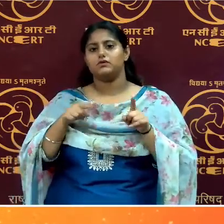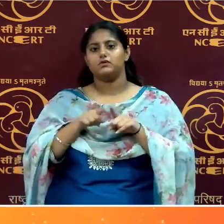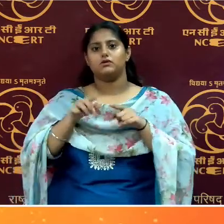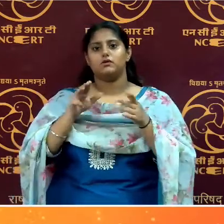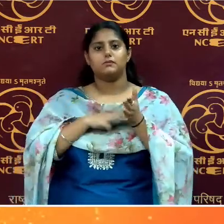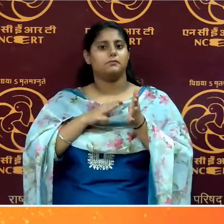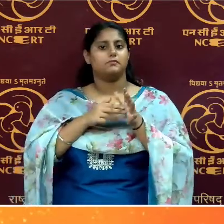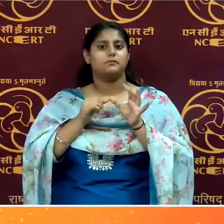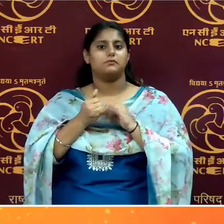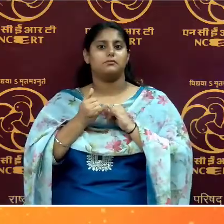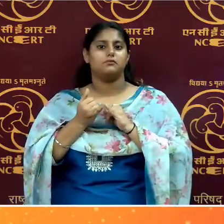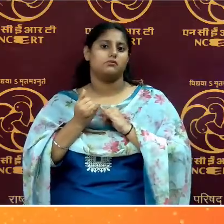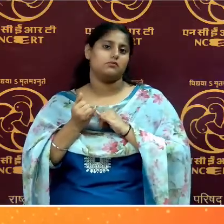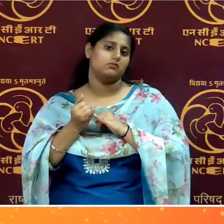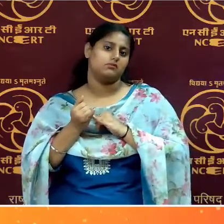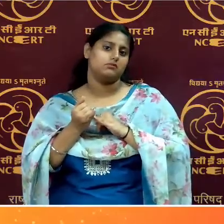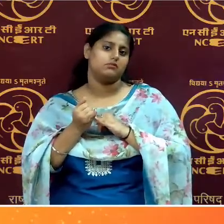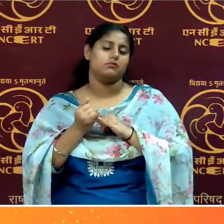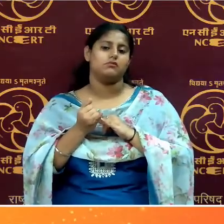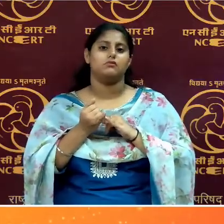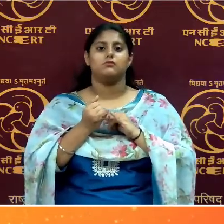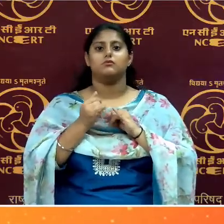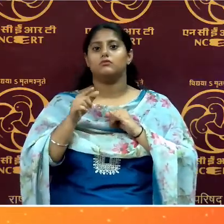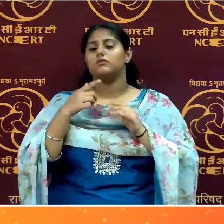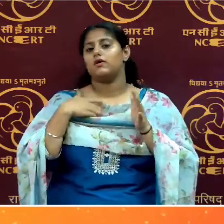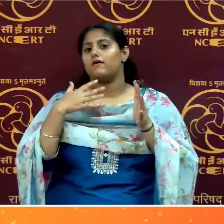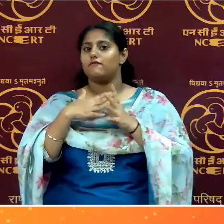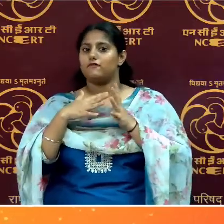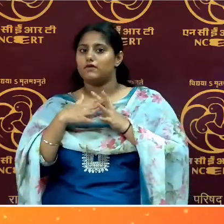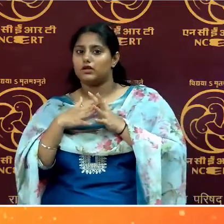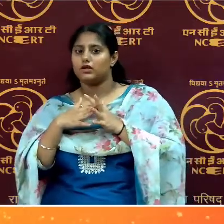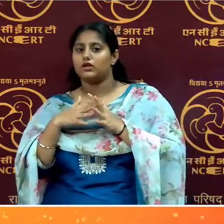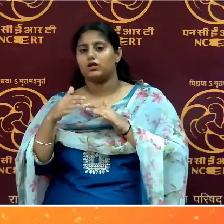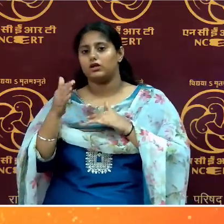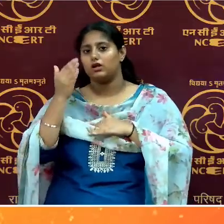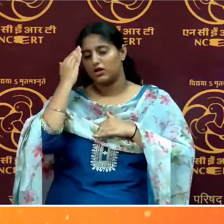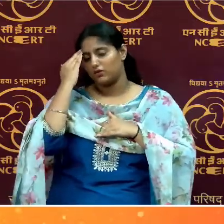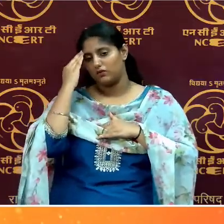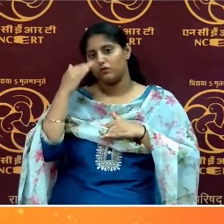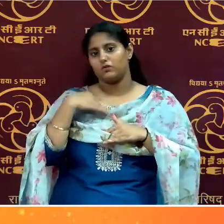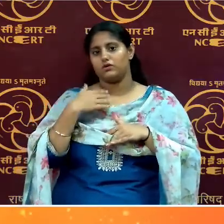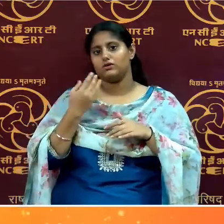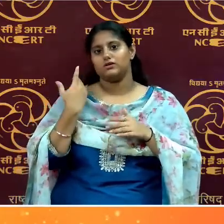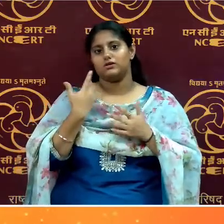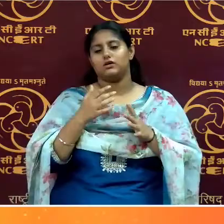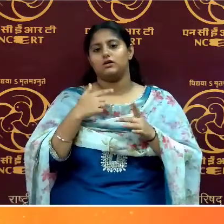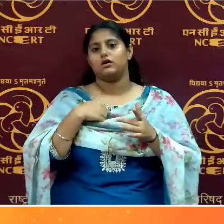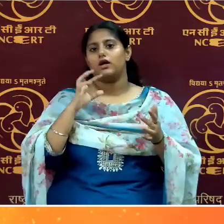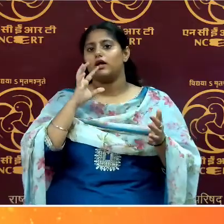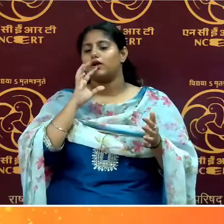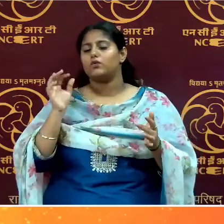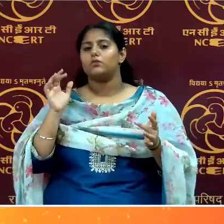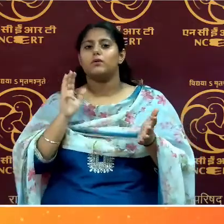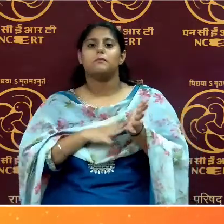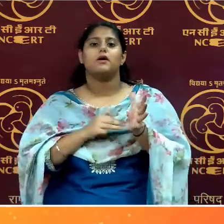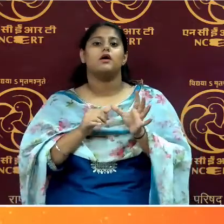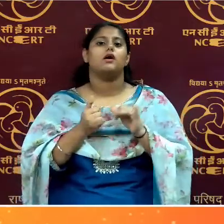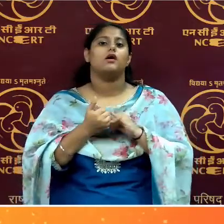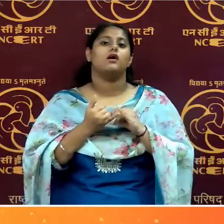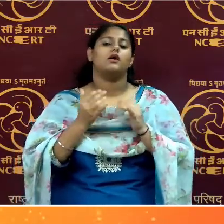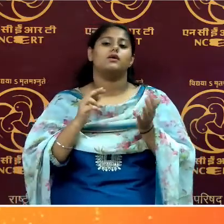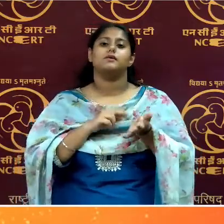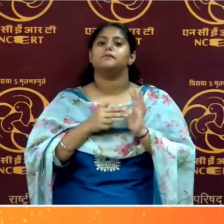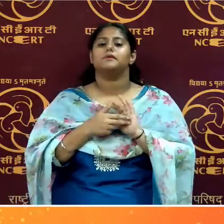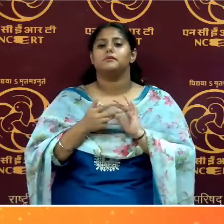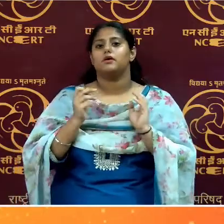know, so you're saying weight, you're saying masses. Weight, I know it is something that I have on Earth. Then what exactly is mass? All right. So we'll clear